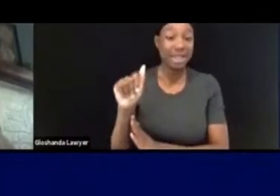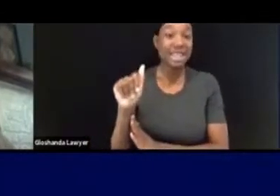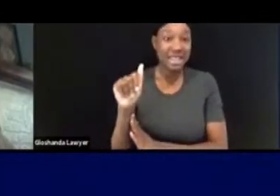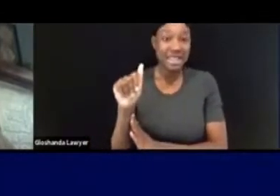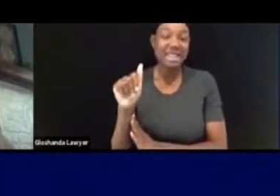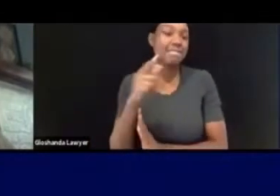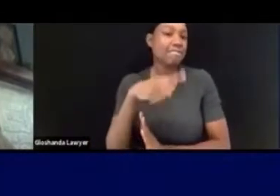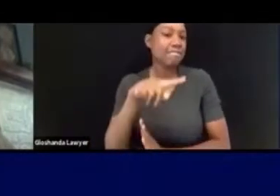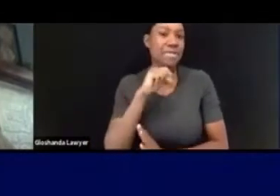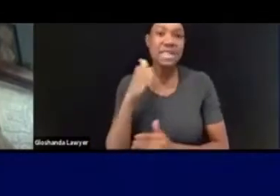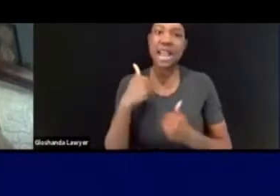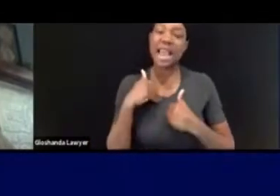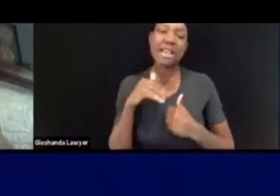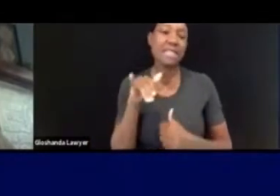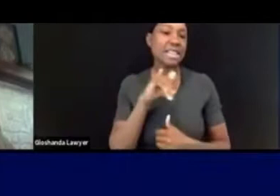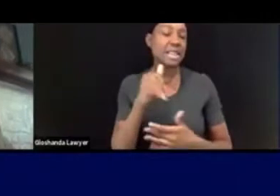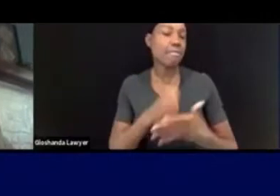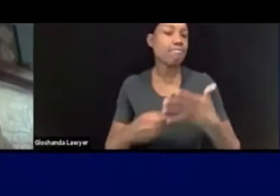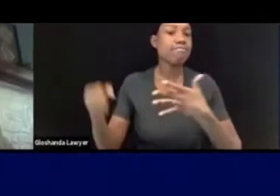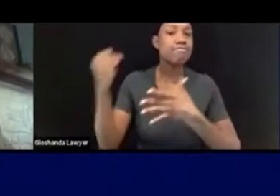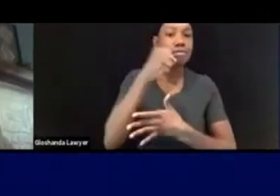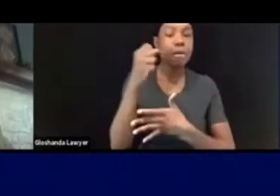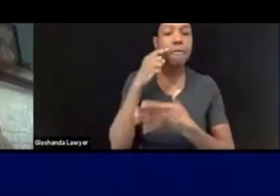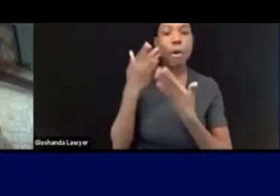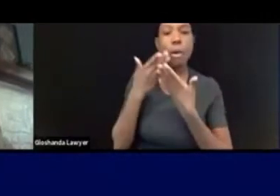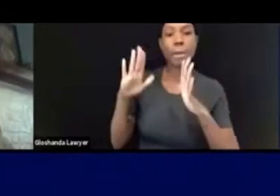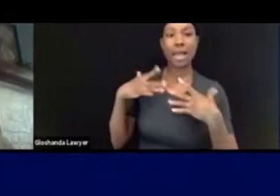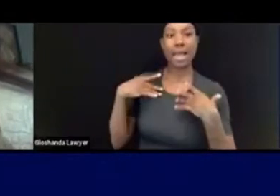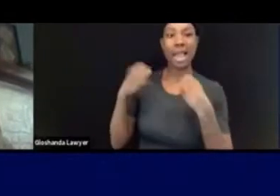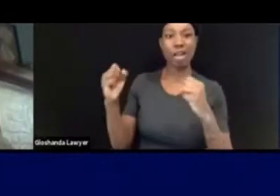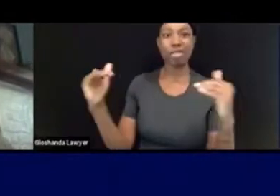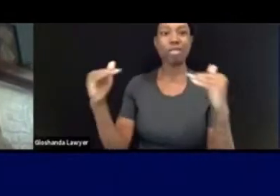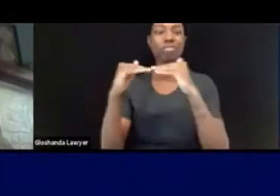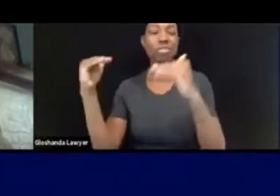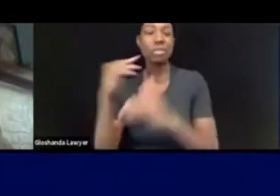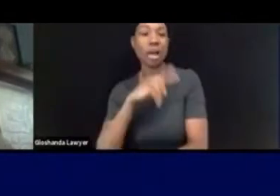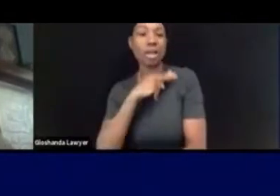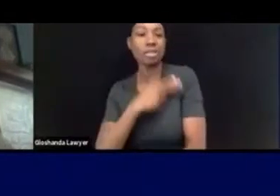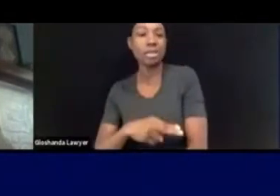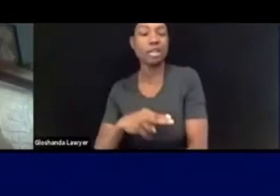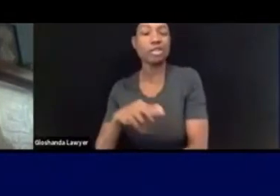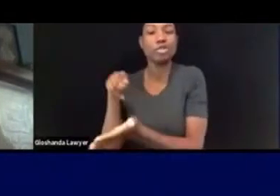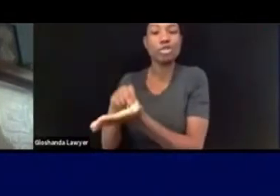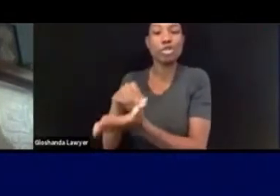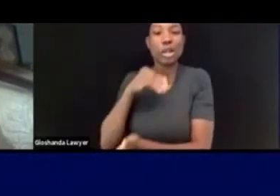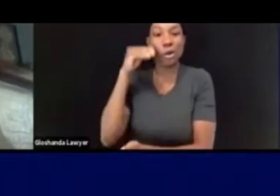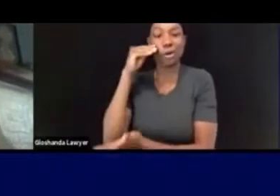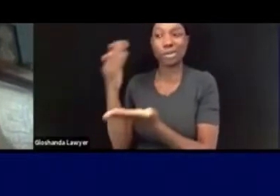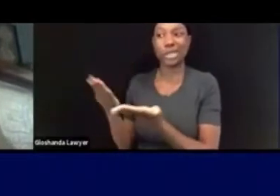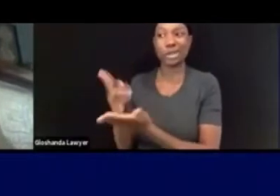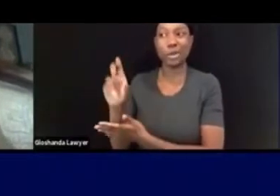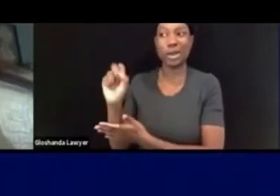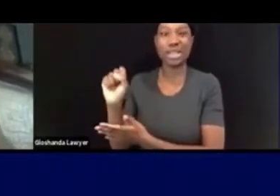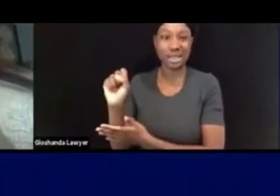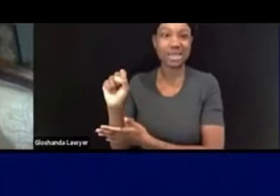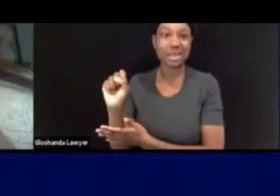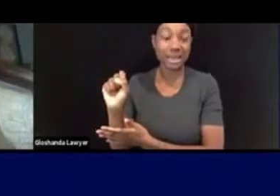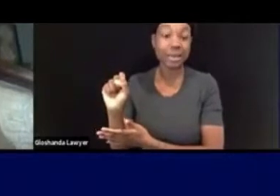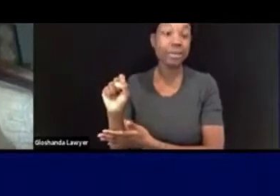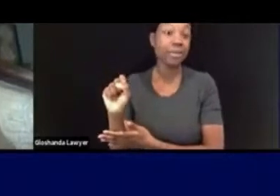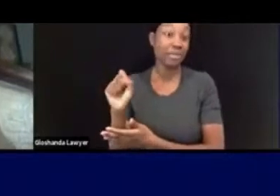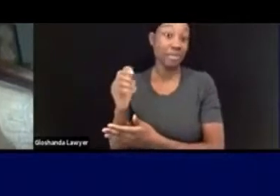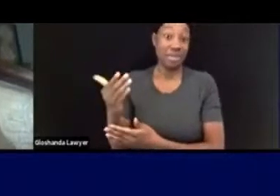health prioritization that we provided for hospitals and nursing homes in the US. And so early in the pandemic, and